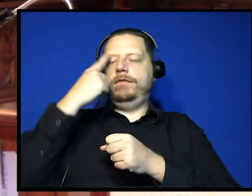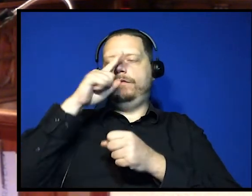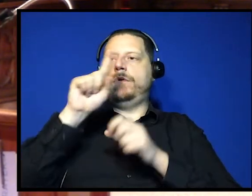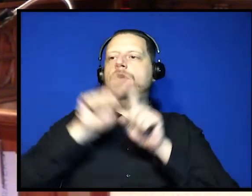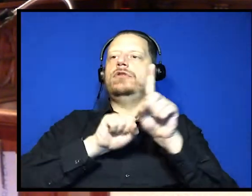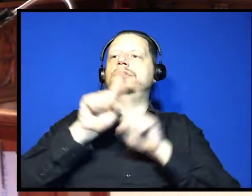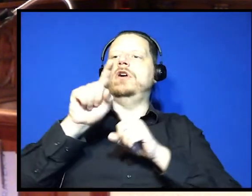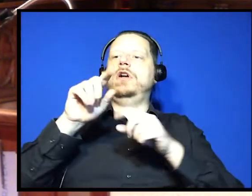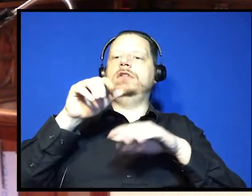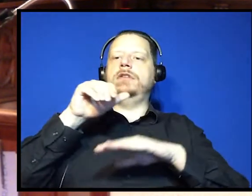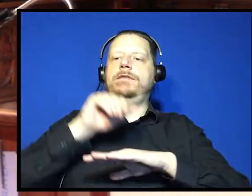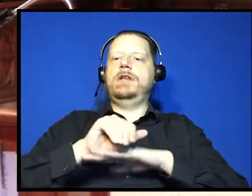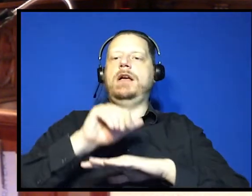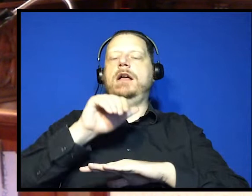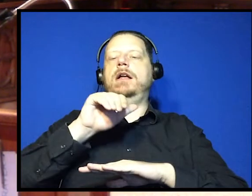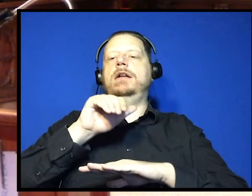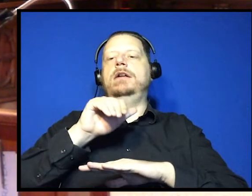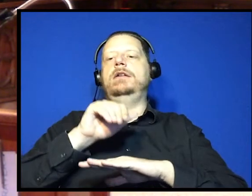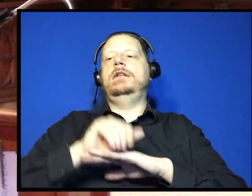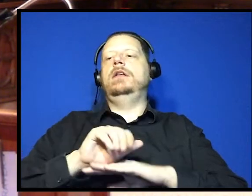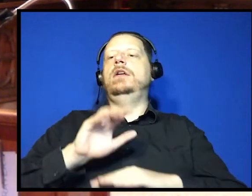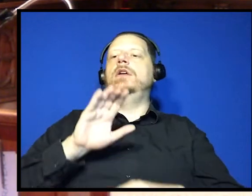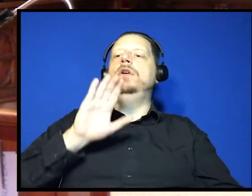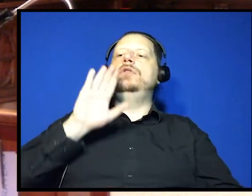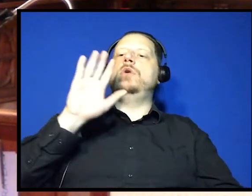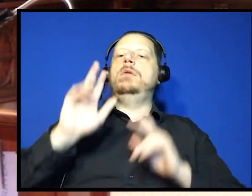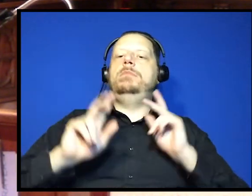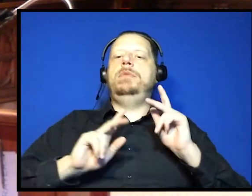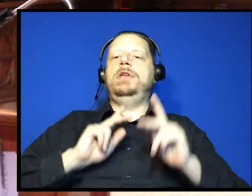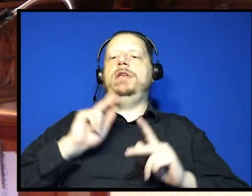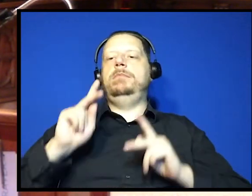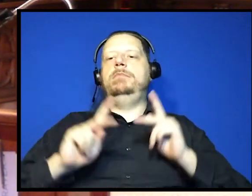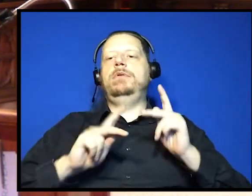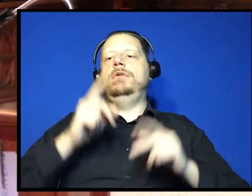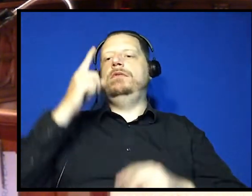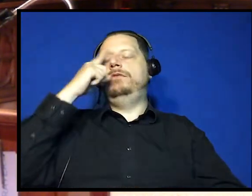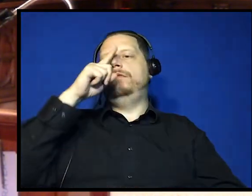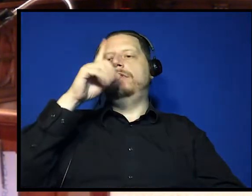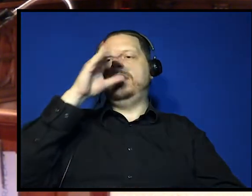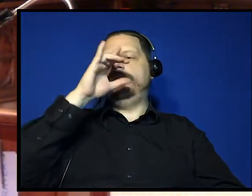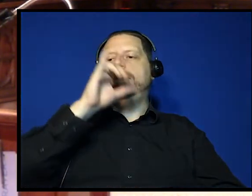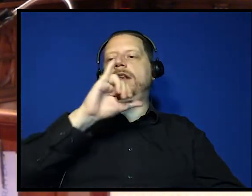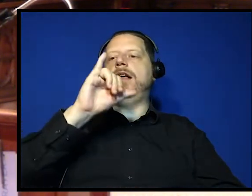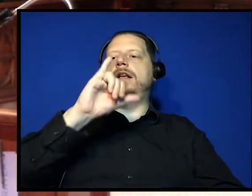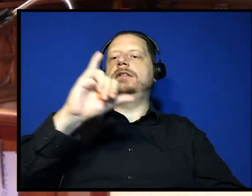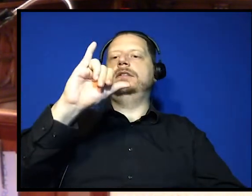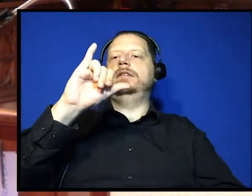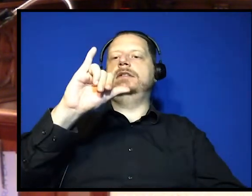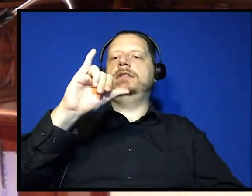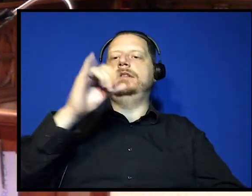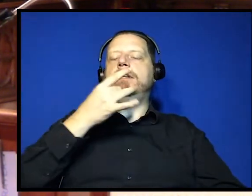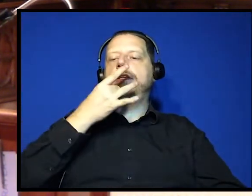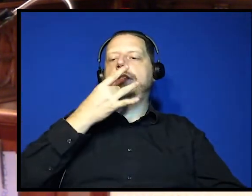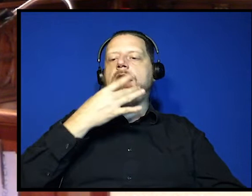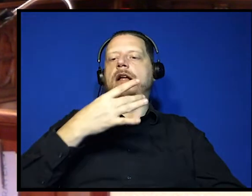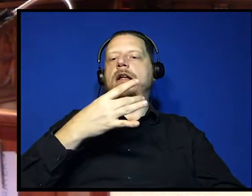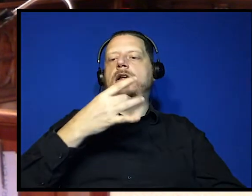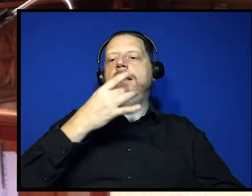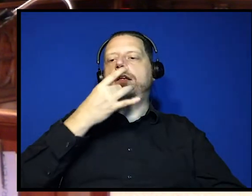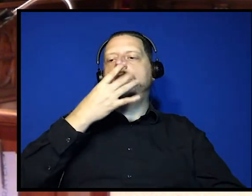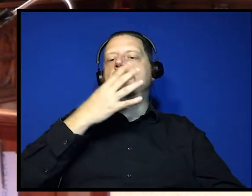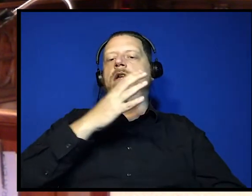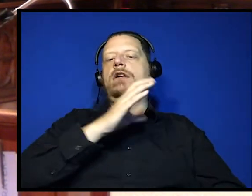stars of night, your people's everlasting light,